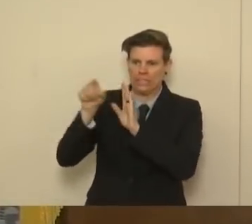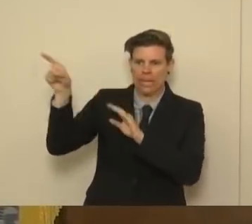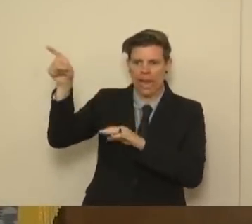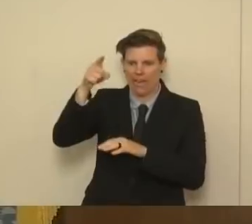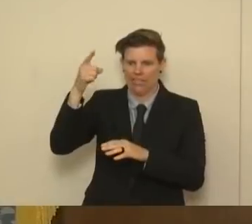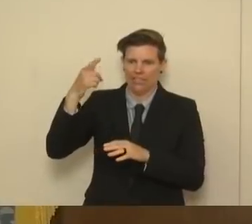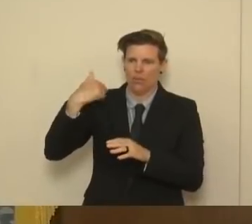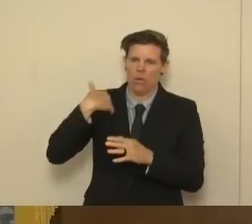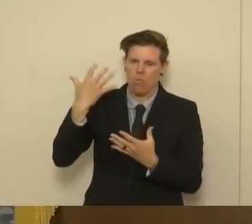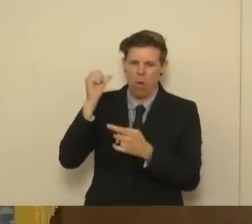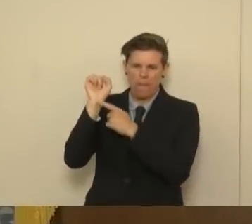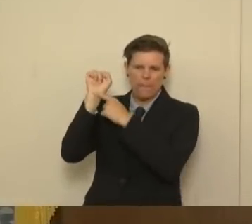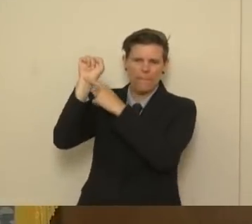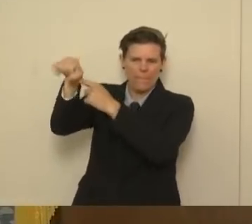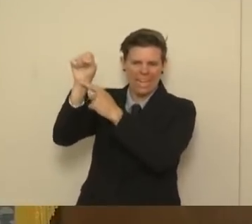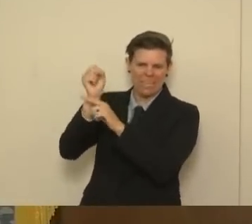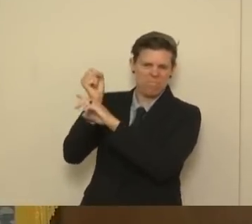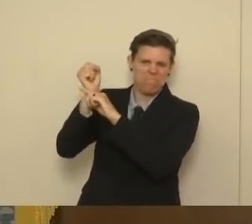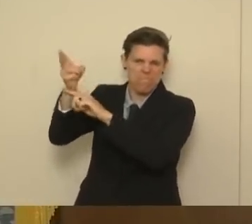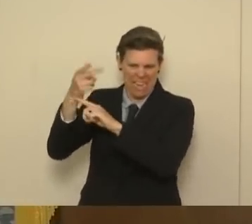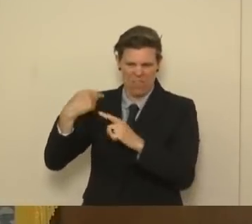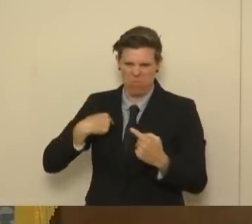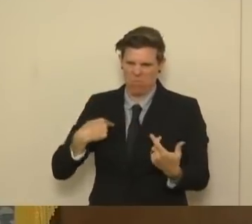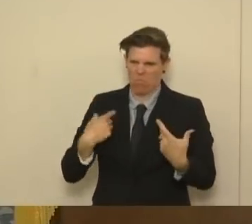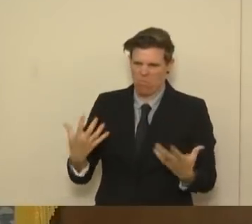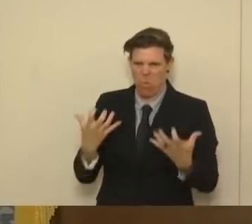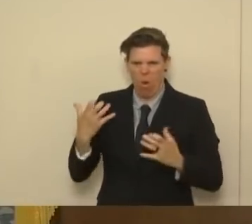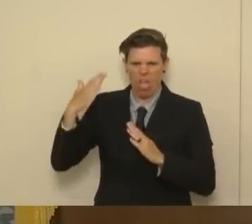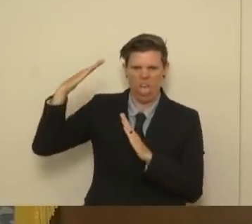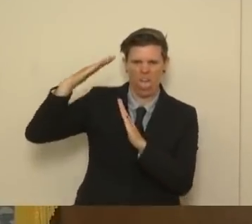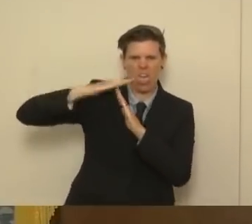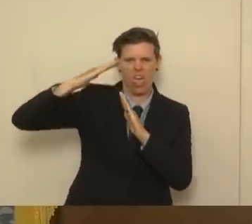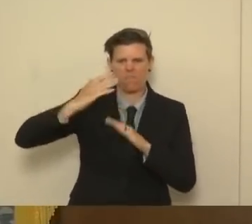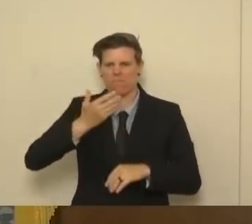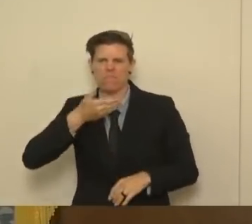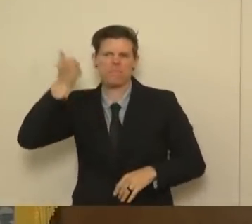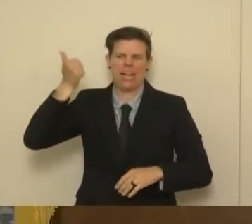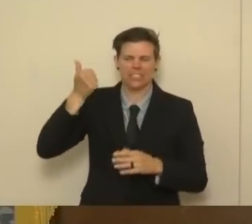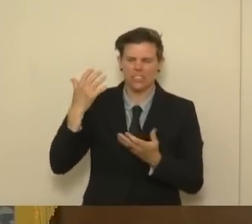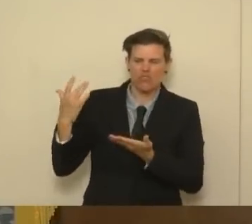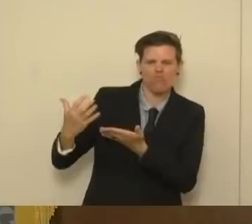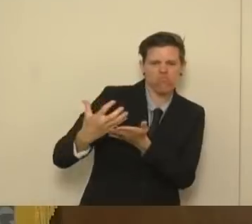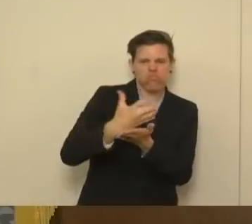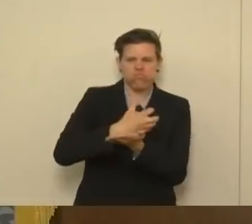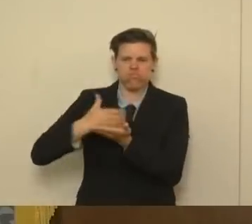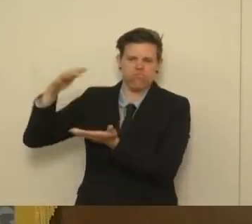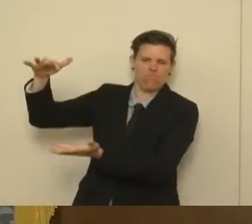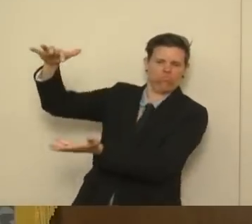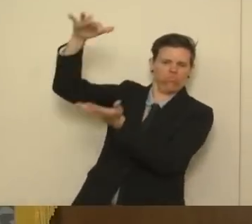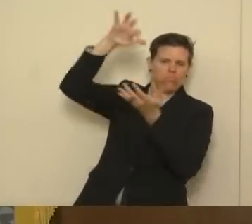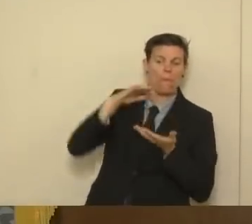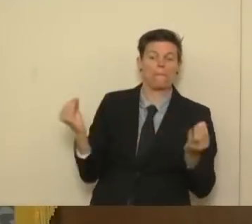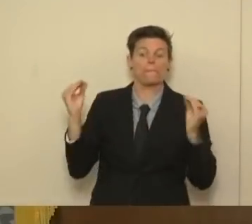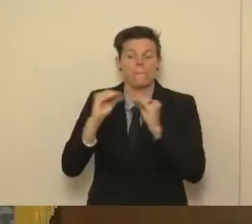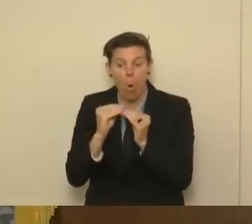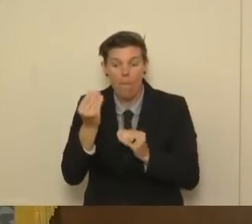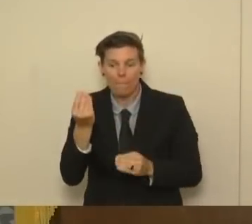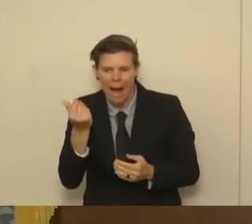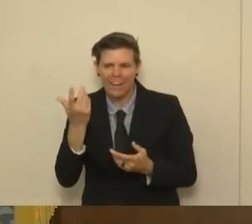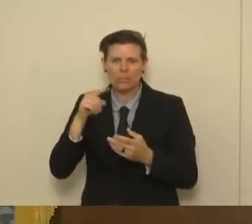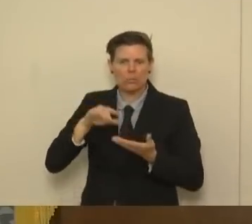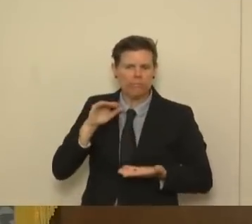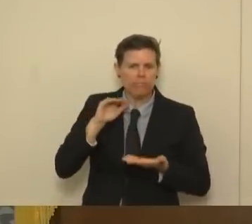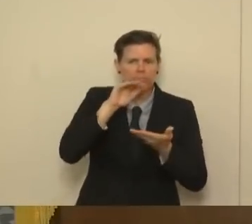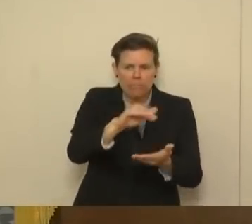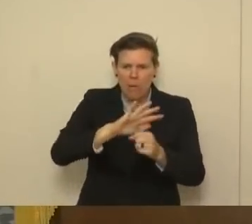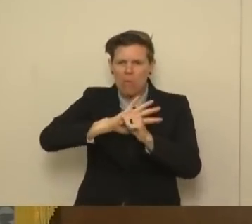do the very best we can, saves lives with COVID, and allows us to get to economic recovery.